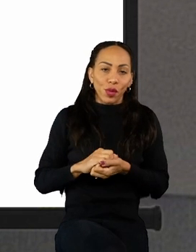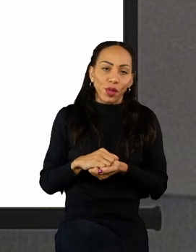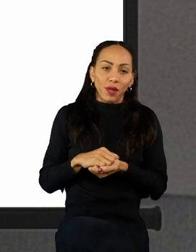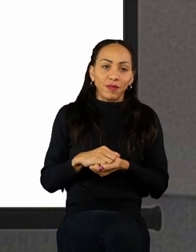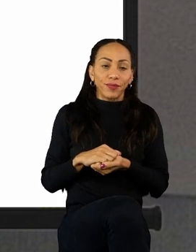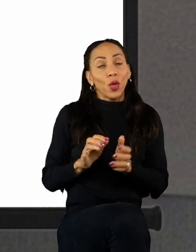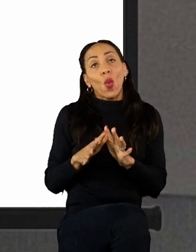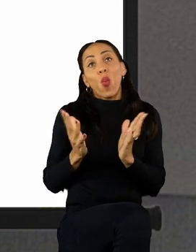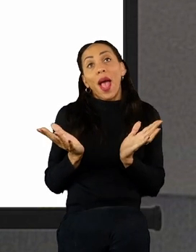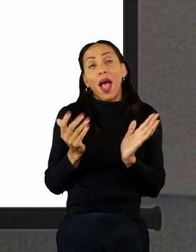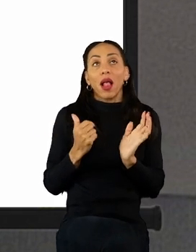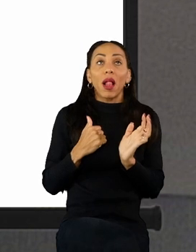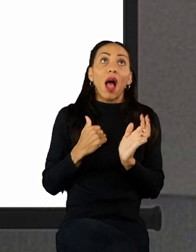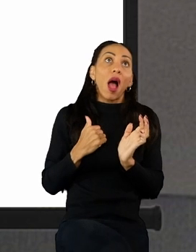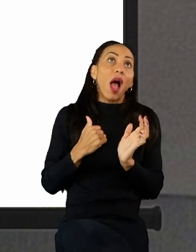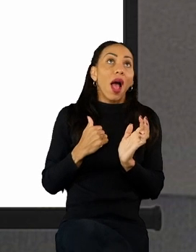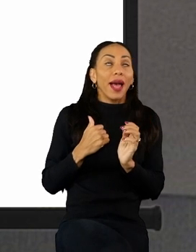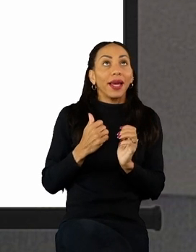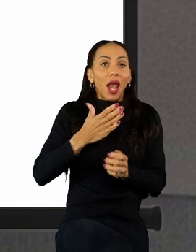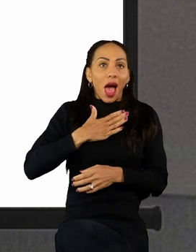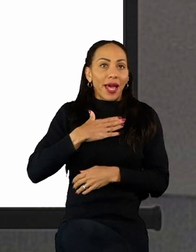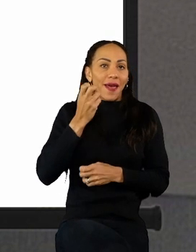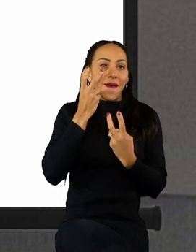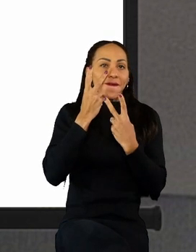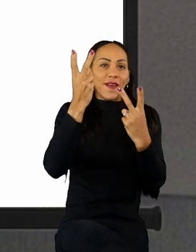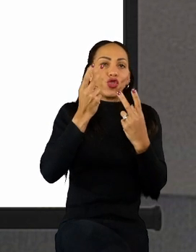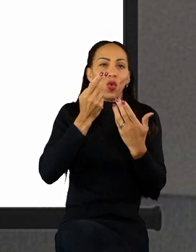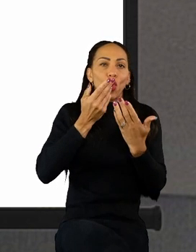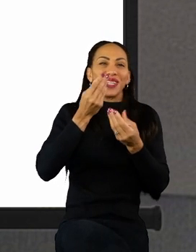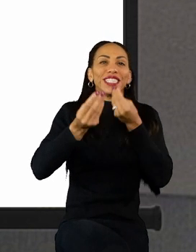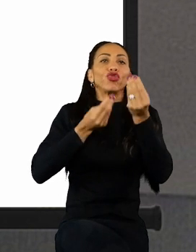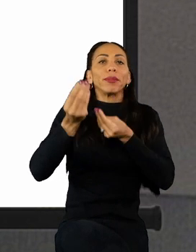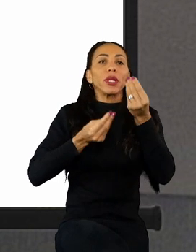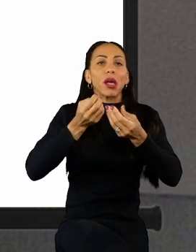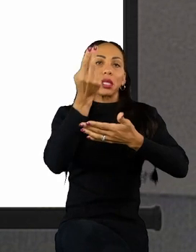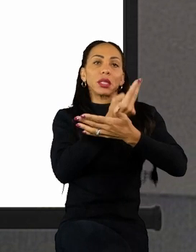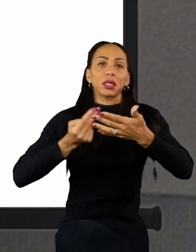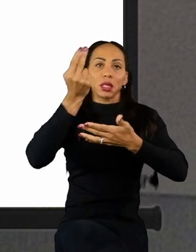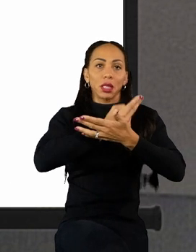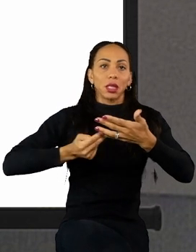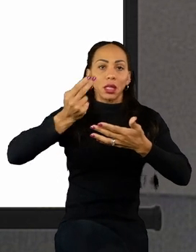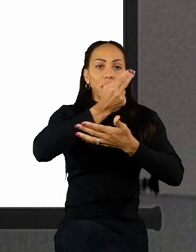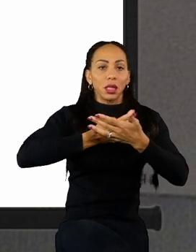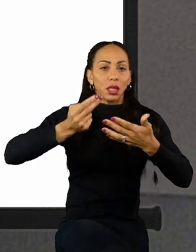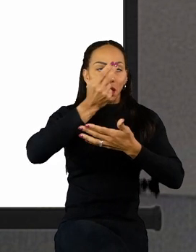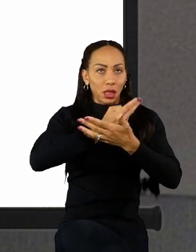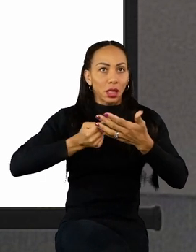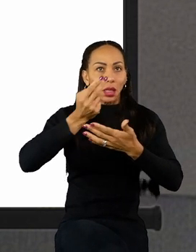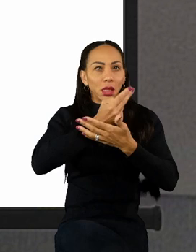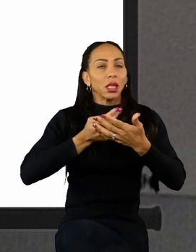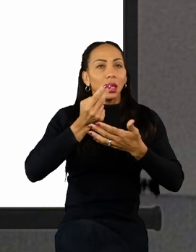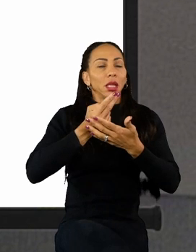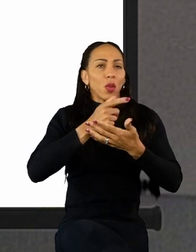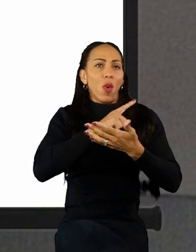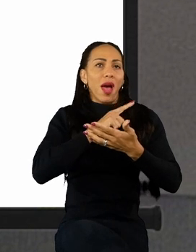I think it's useful. Well, I personally always find it useful to have a visual, and I think it's always good to have options